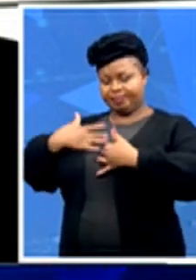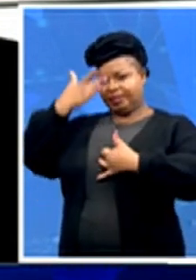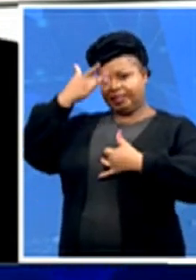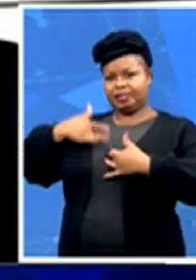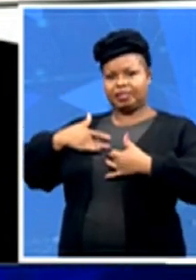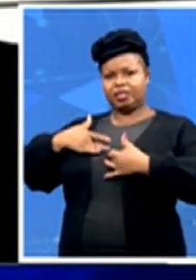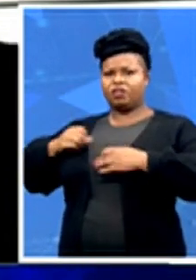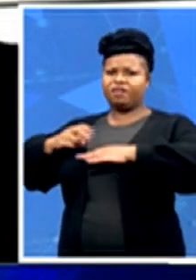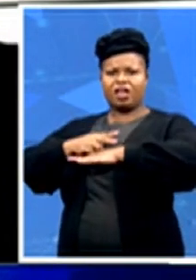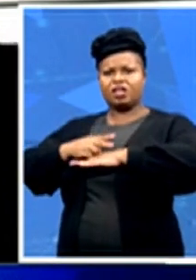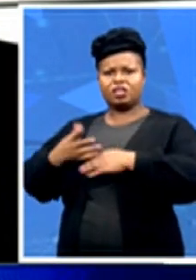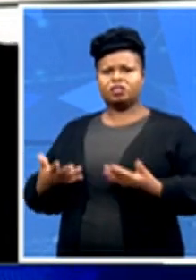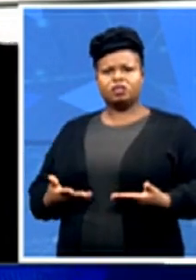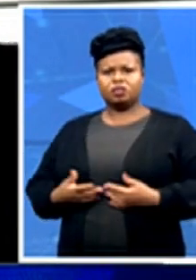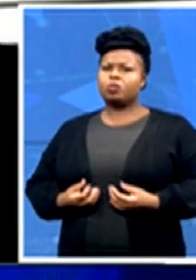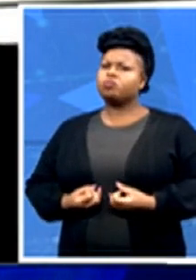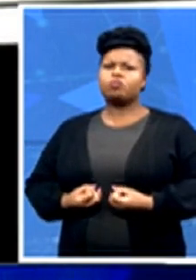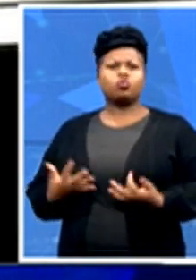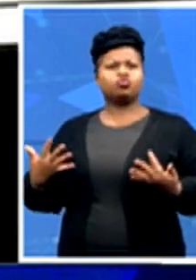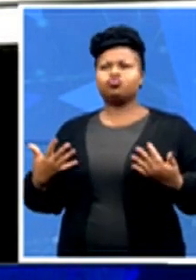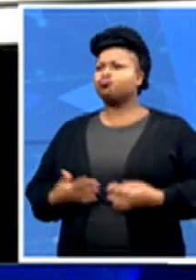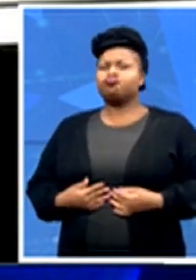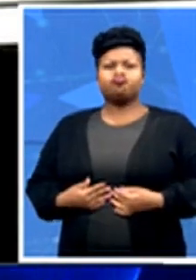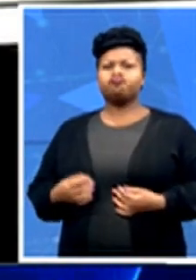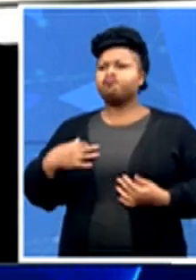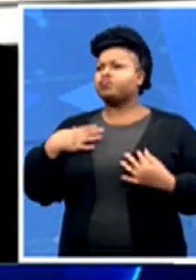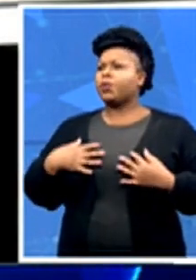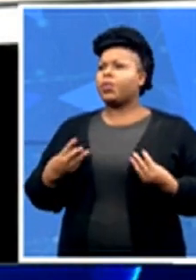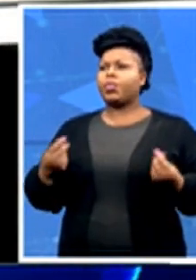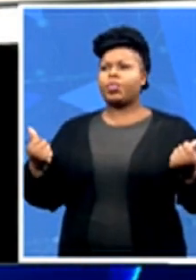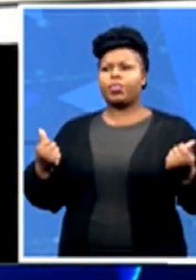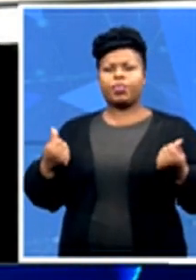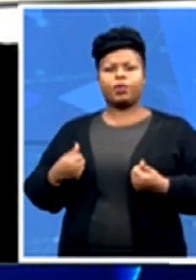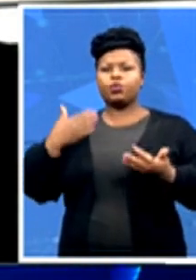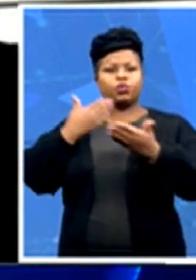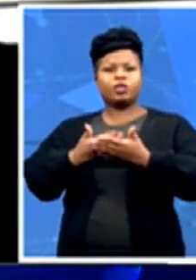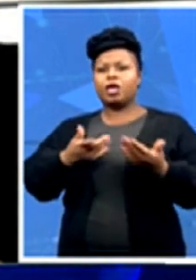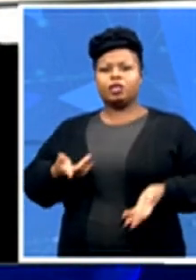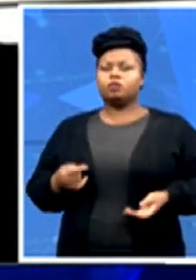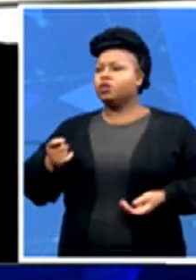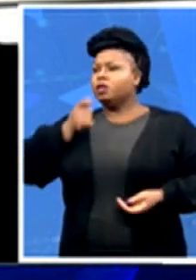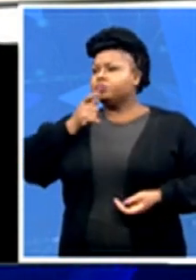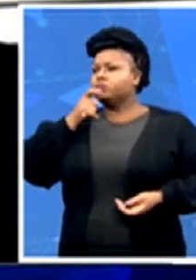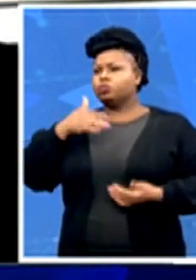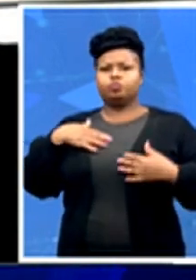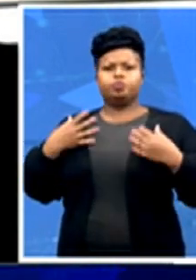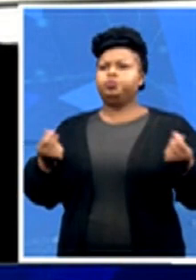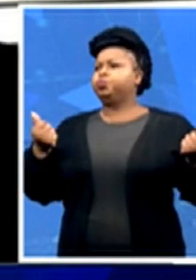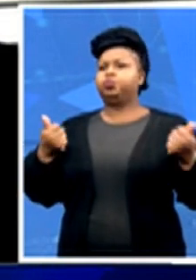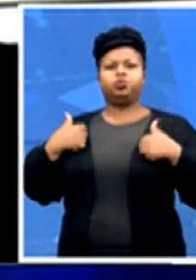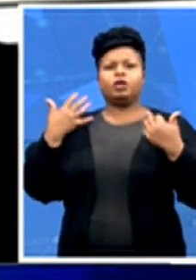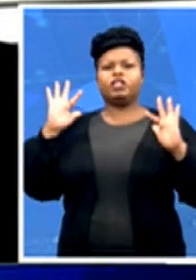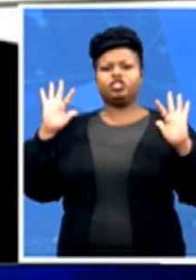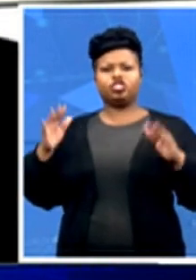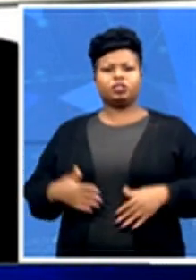just clear the virus. We can conquer the virus. We clear it, we get rid of it, and our body is able to deal with